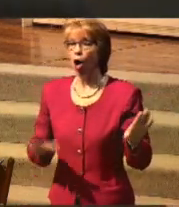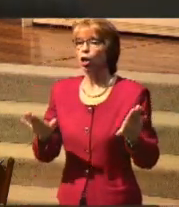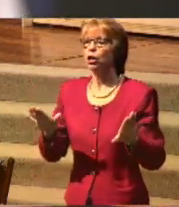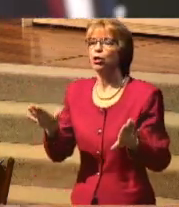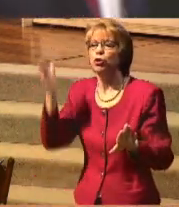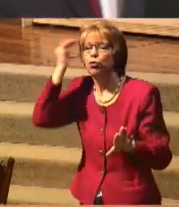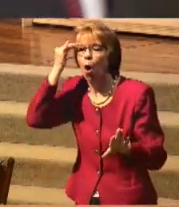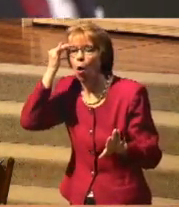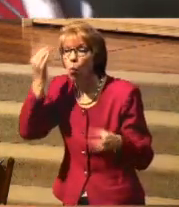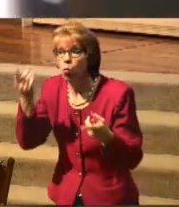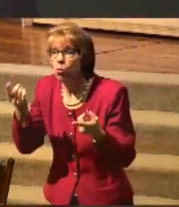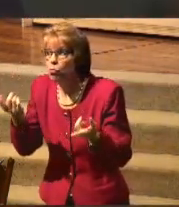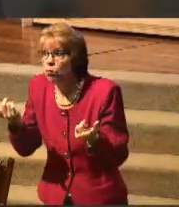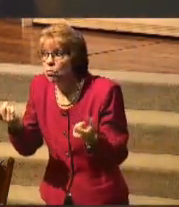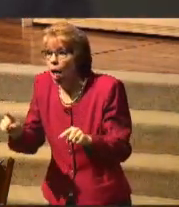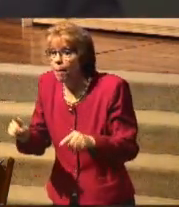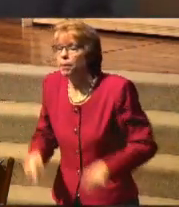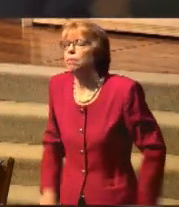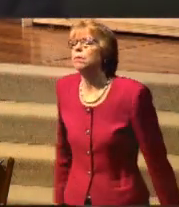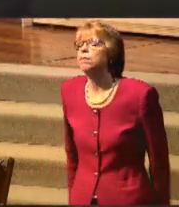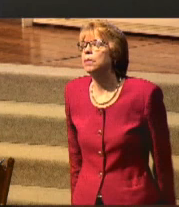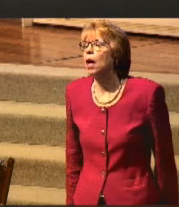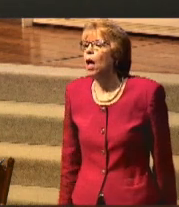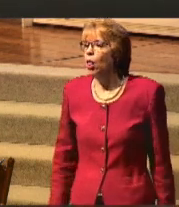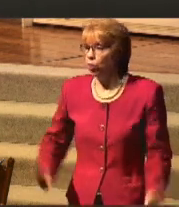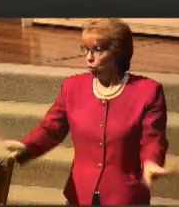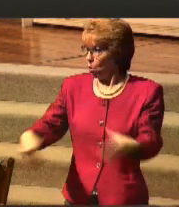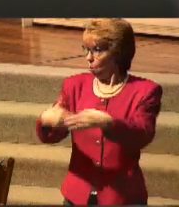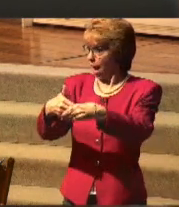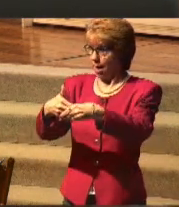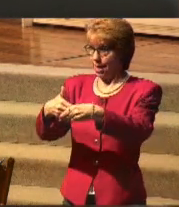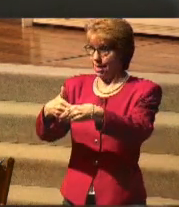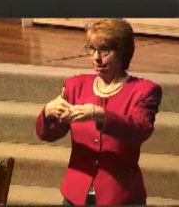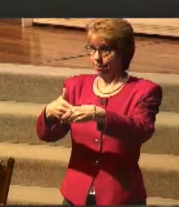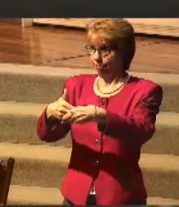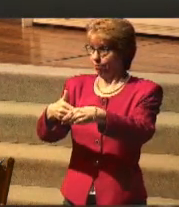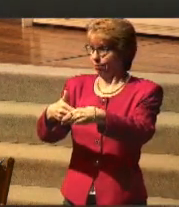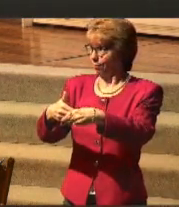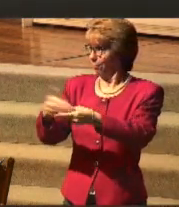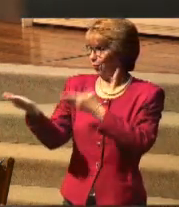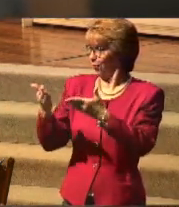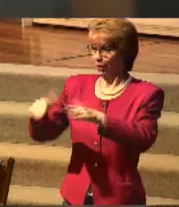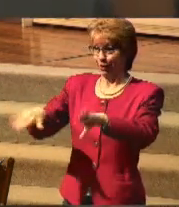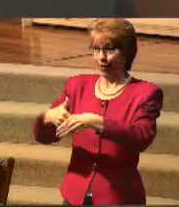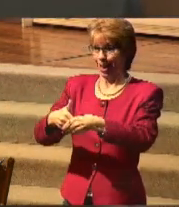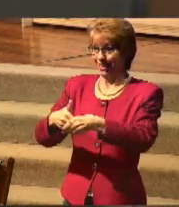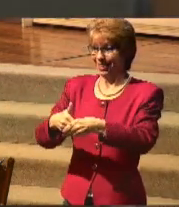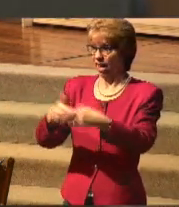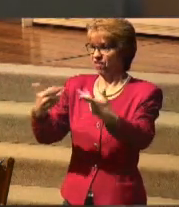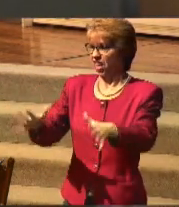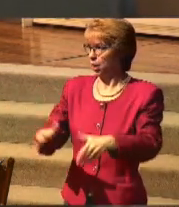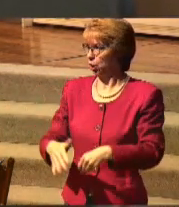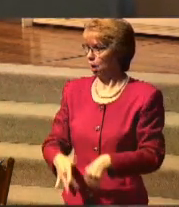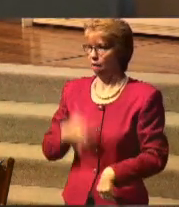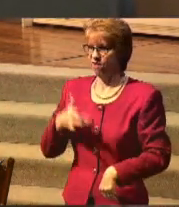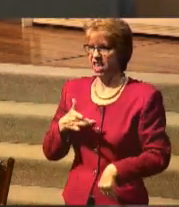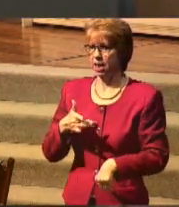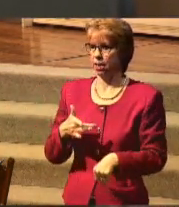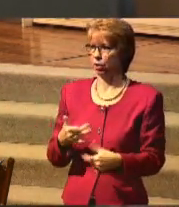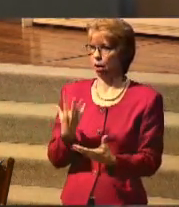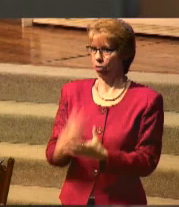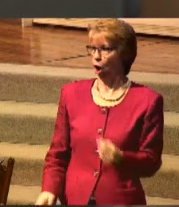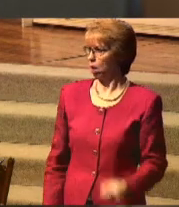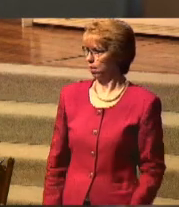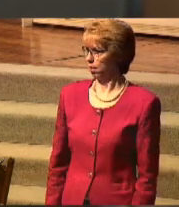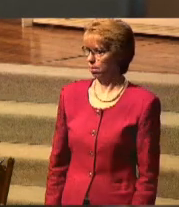the feeling sometimes is gone. That's why the commitment kicks in. The commitment